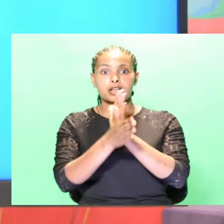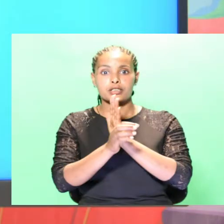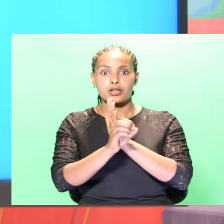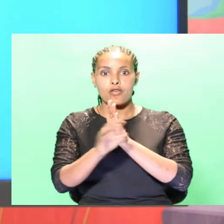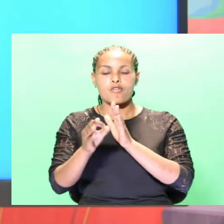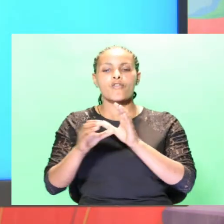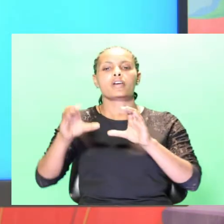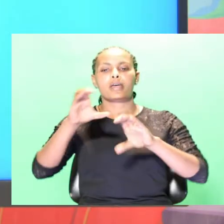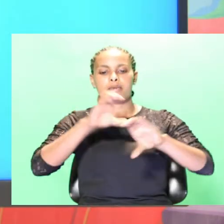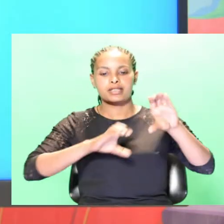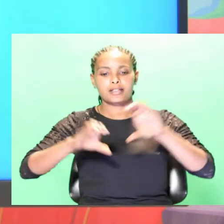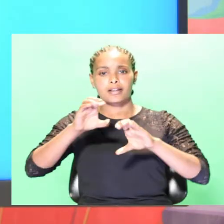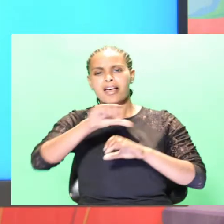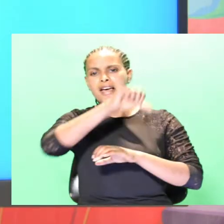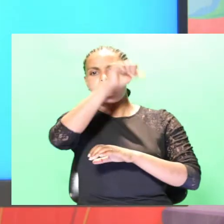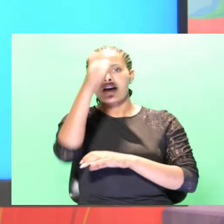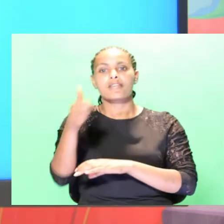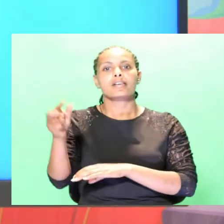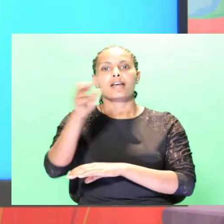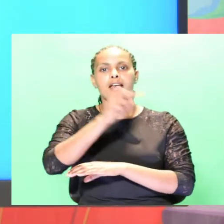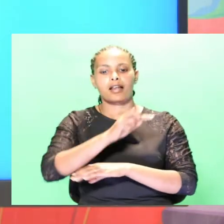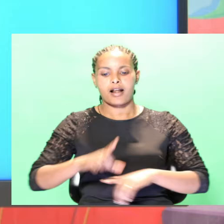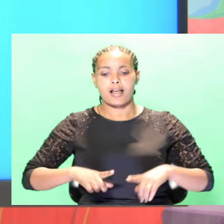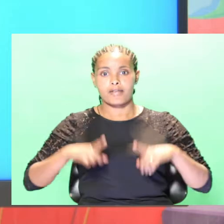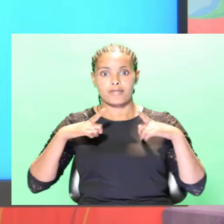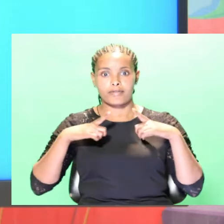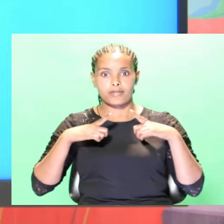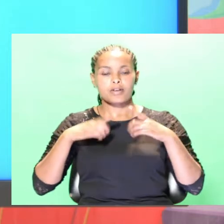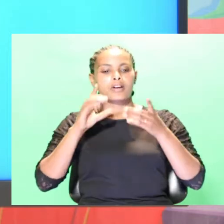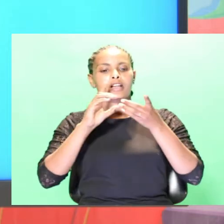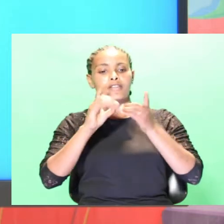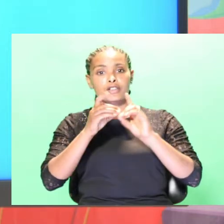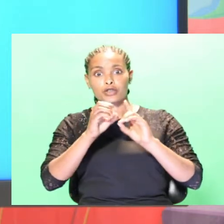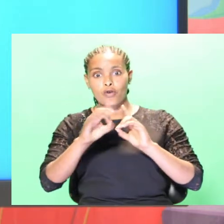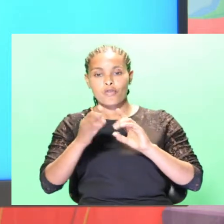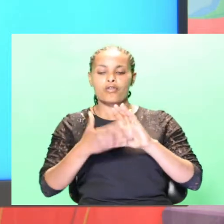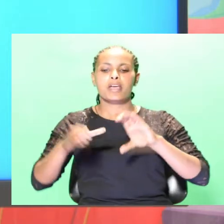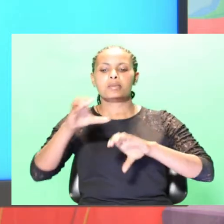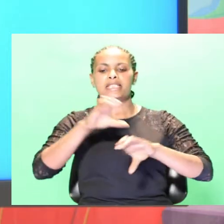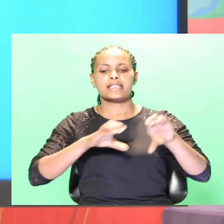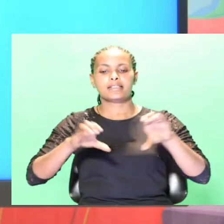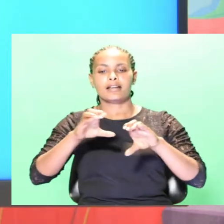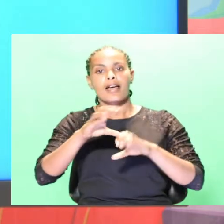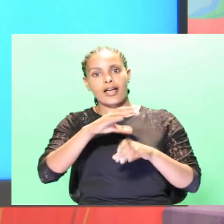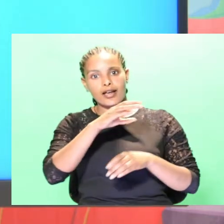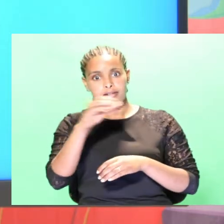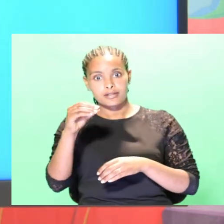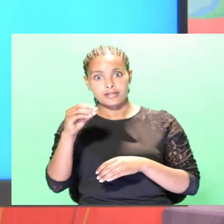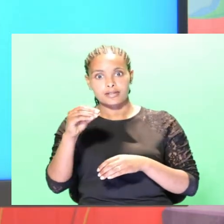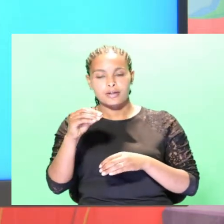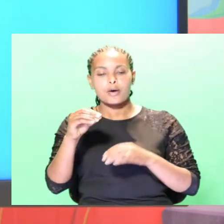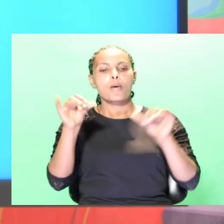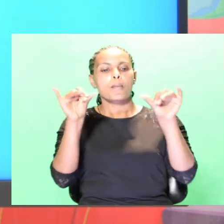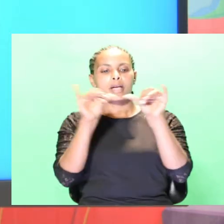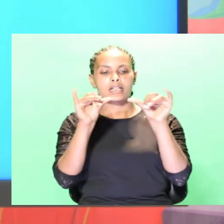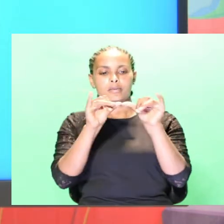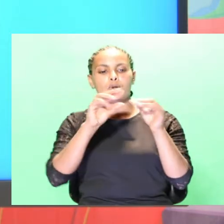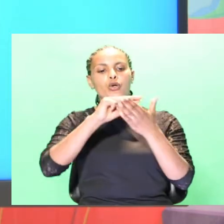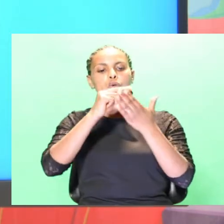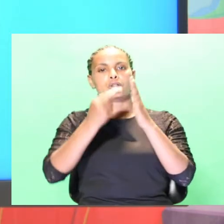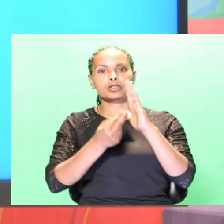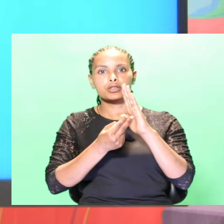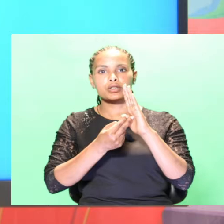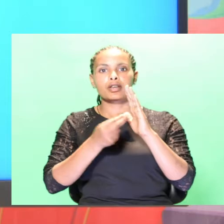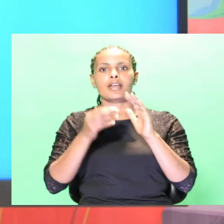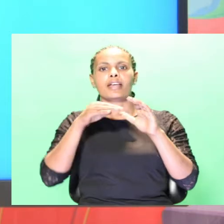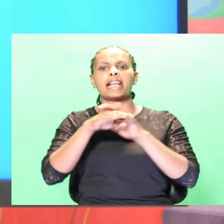applications of chemistry in everyday life, definition of chemistry, and measurements and